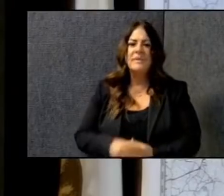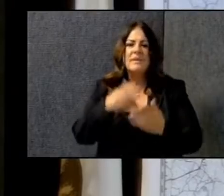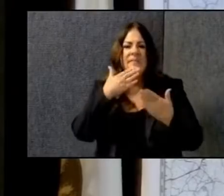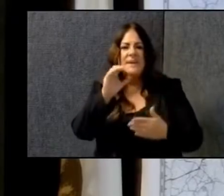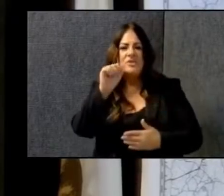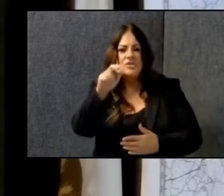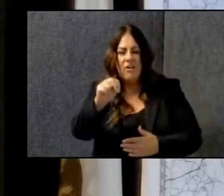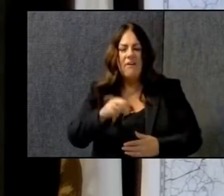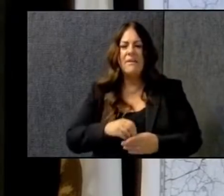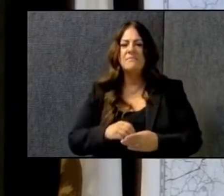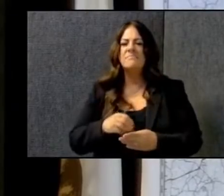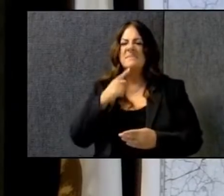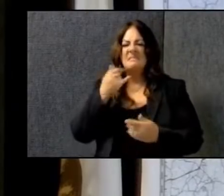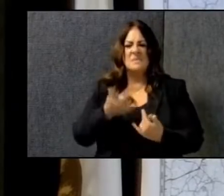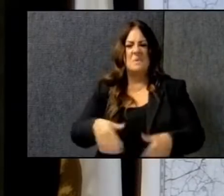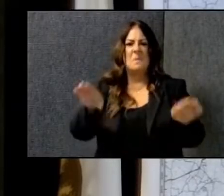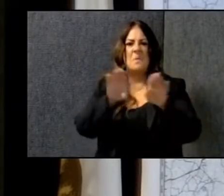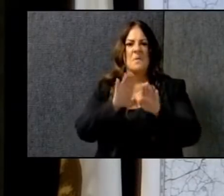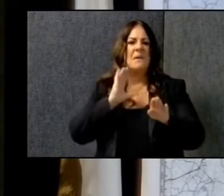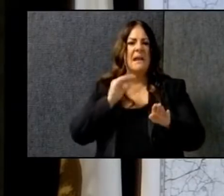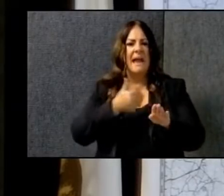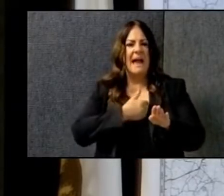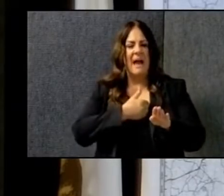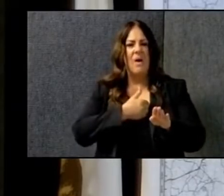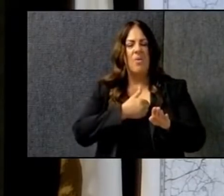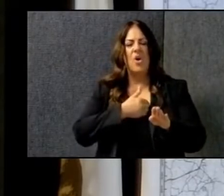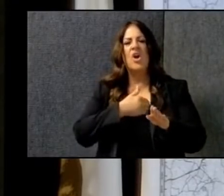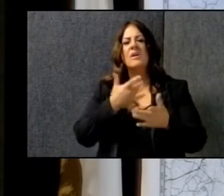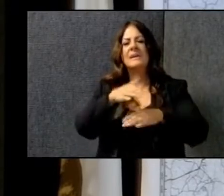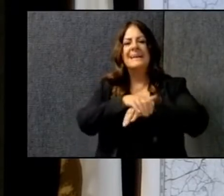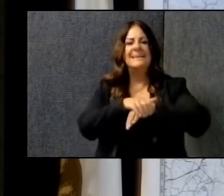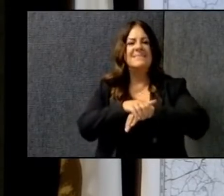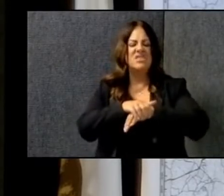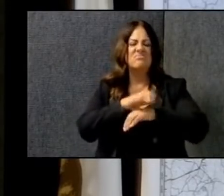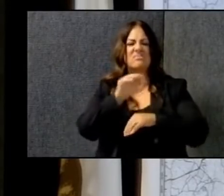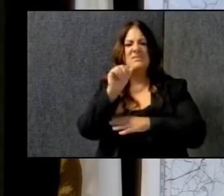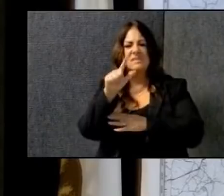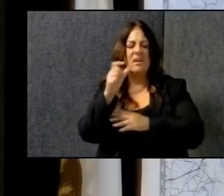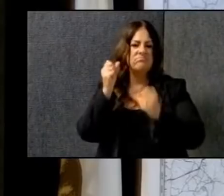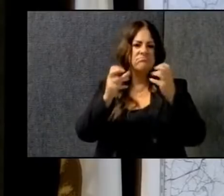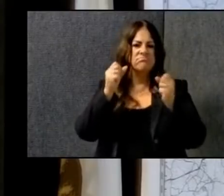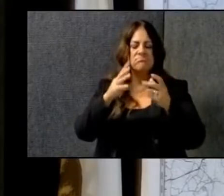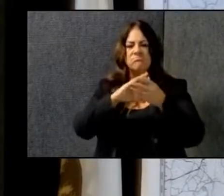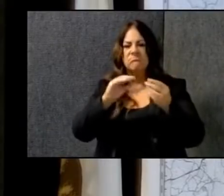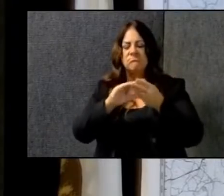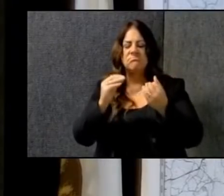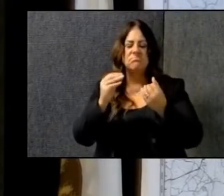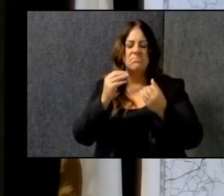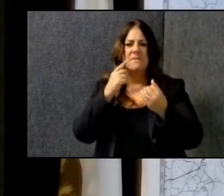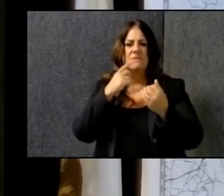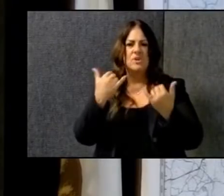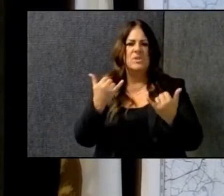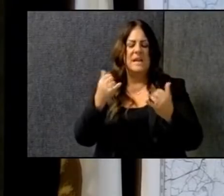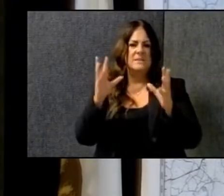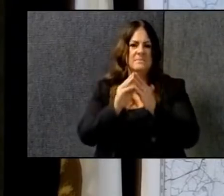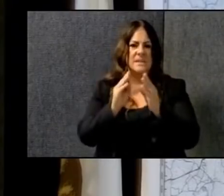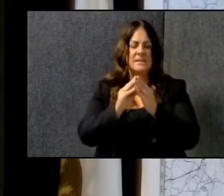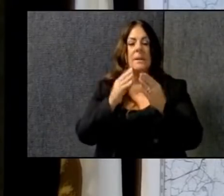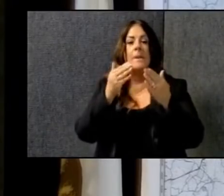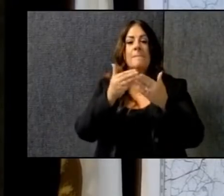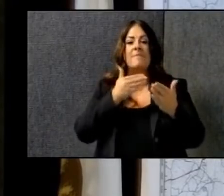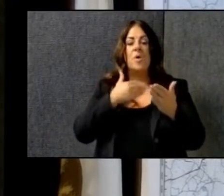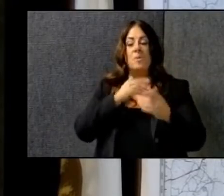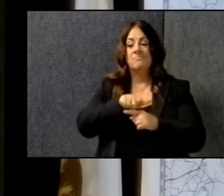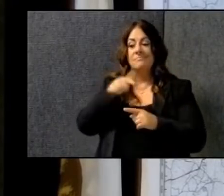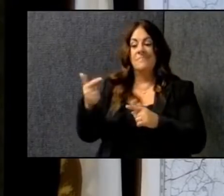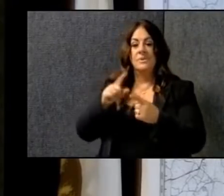Sean, thank you. This is going to conclude our English version of the briefing this afternoon. But before we turn it over to